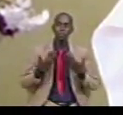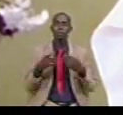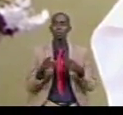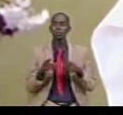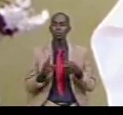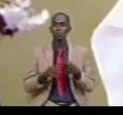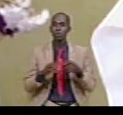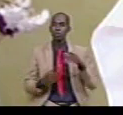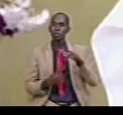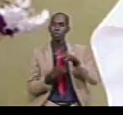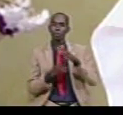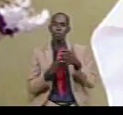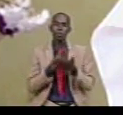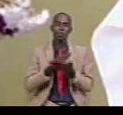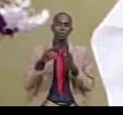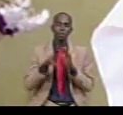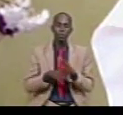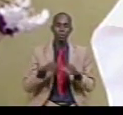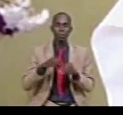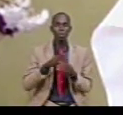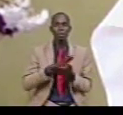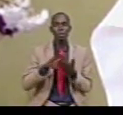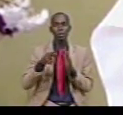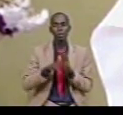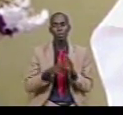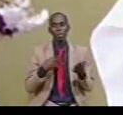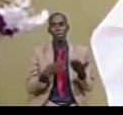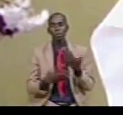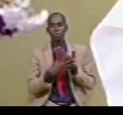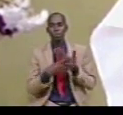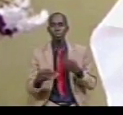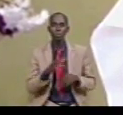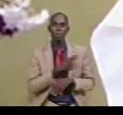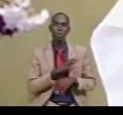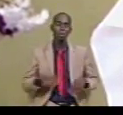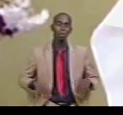holiness, righteousness, and emulate Christ's love.